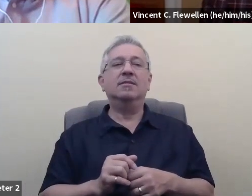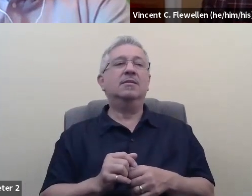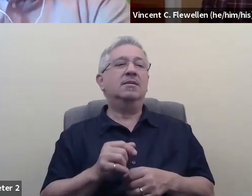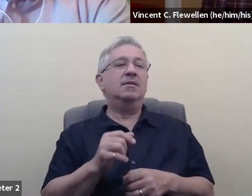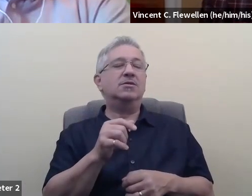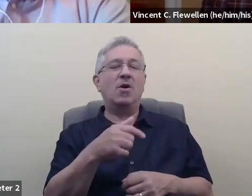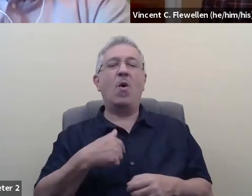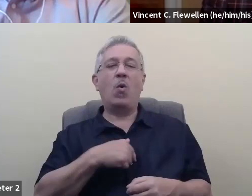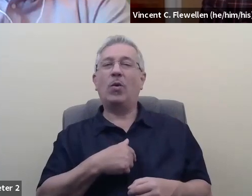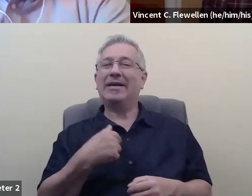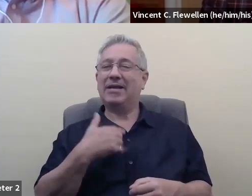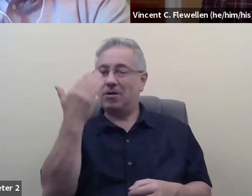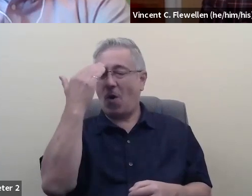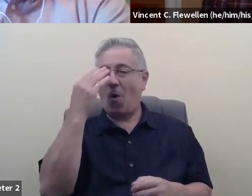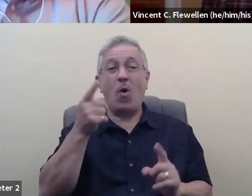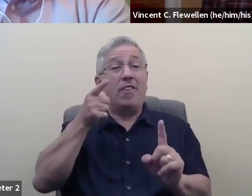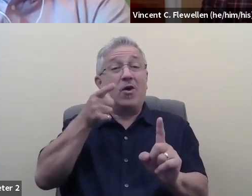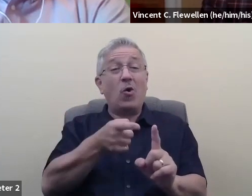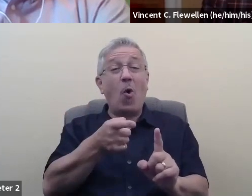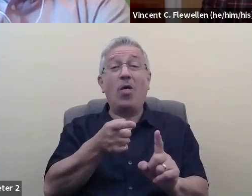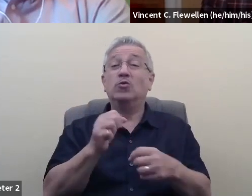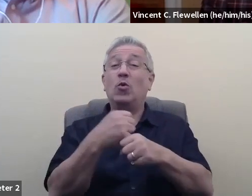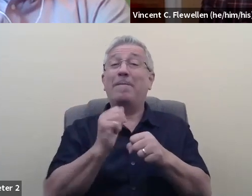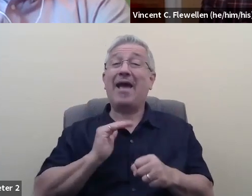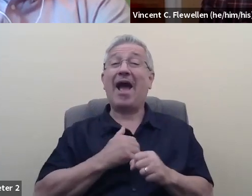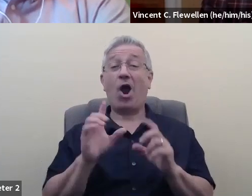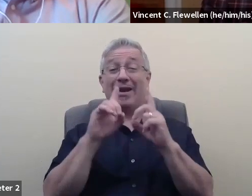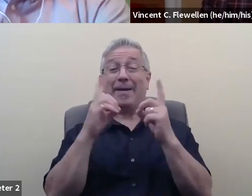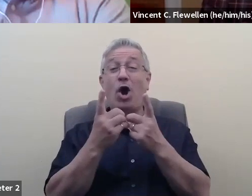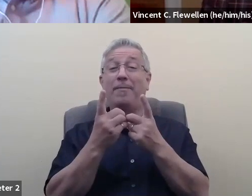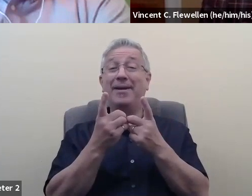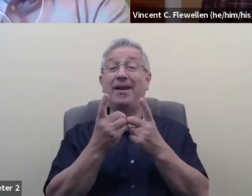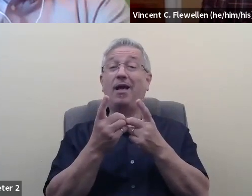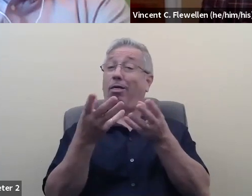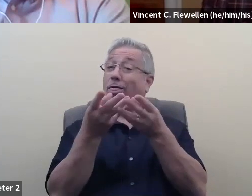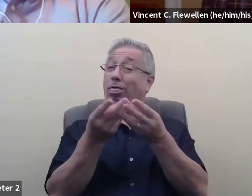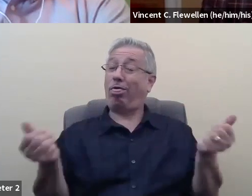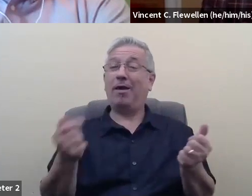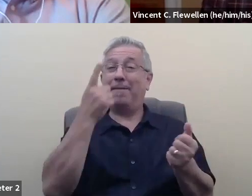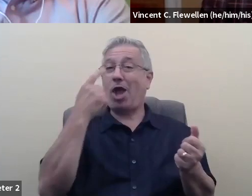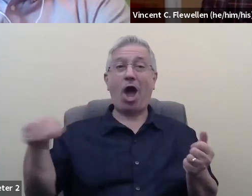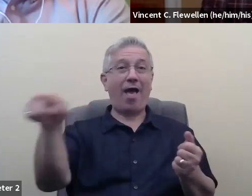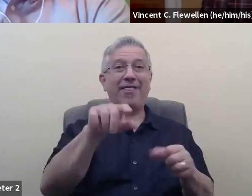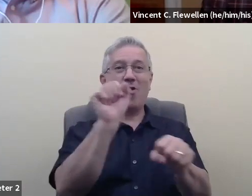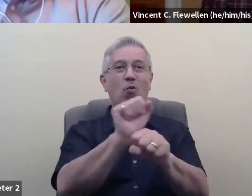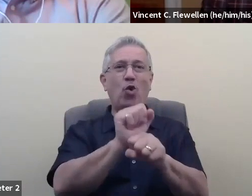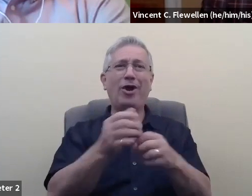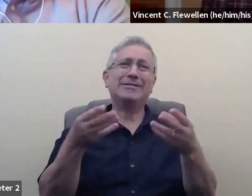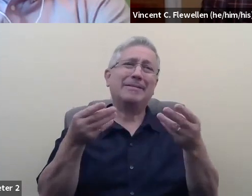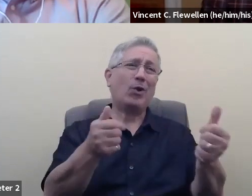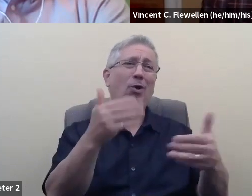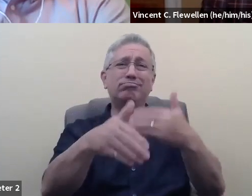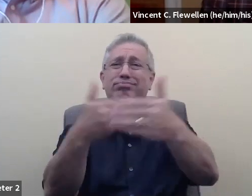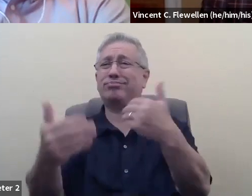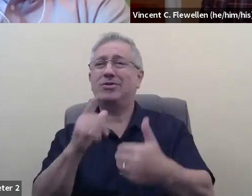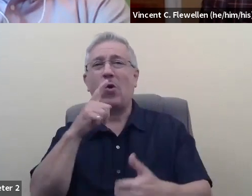goal is to not have a job anymore. But until that day, we hope that you'll keep an open mind. I wanted to open up to Angie